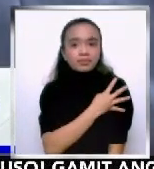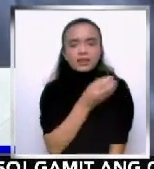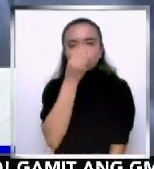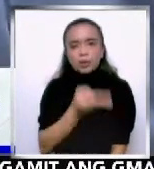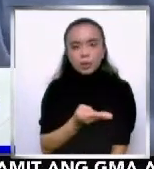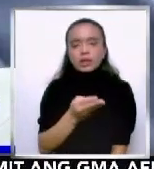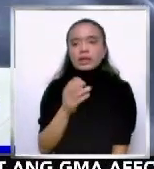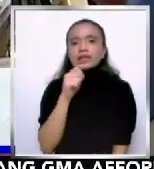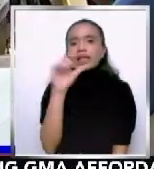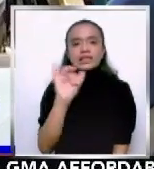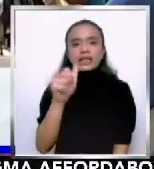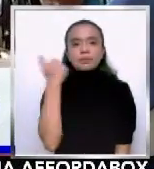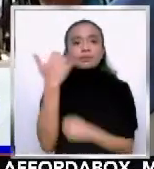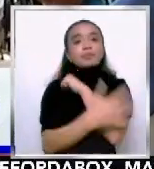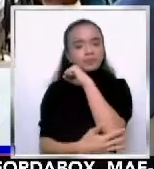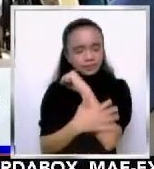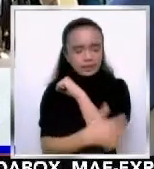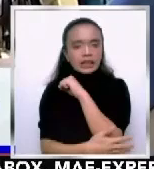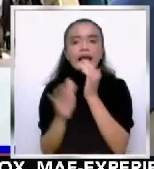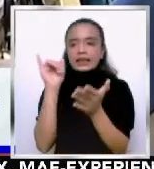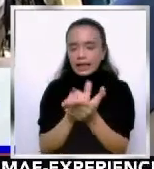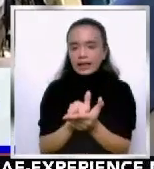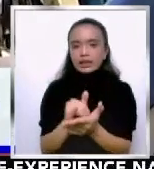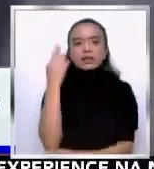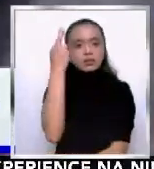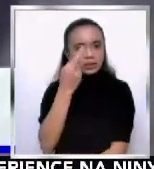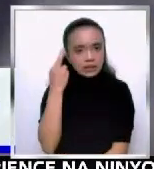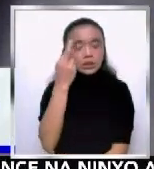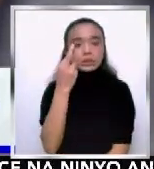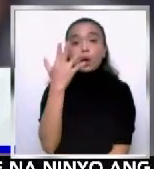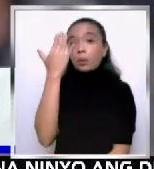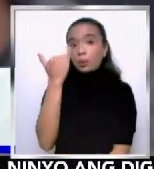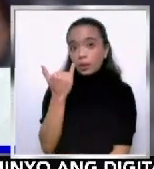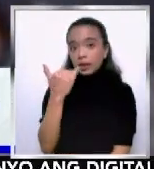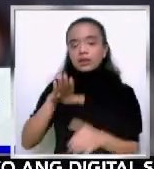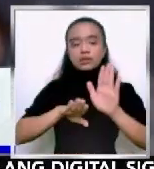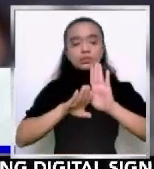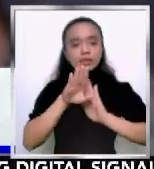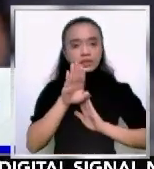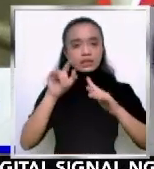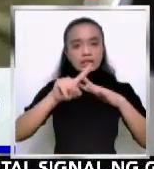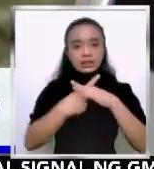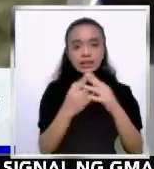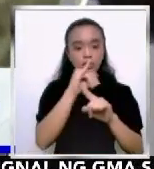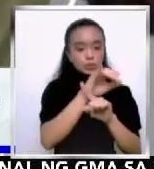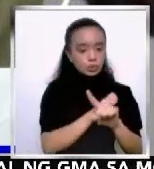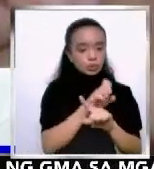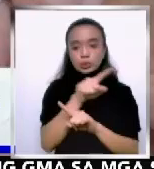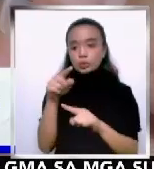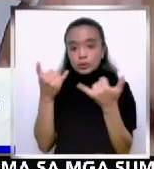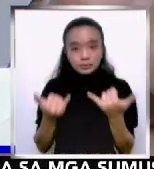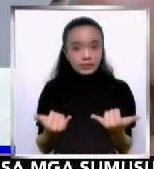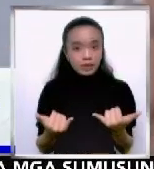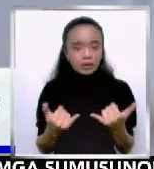countries. That's in part the reason why the surge nitong from June to present, it's almost